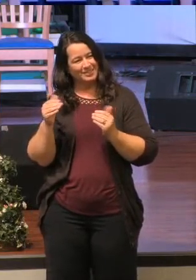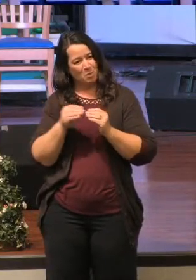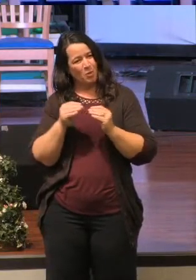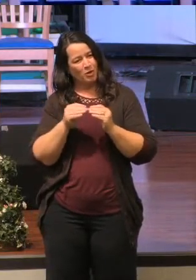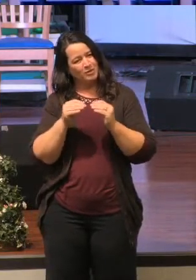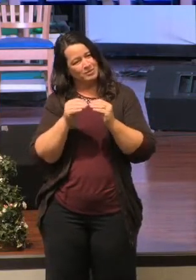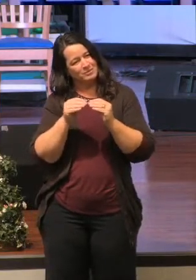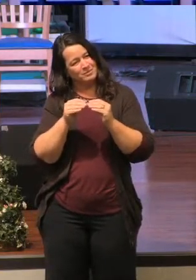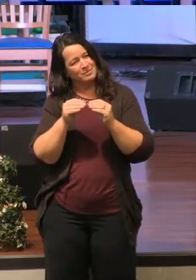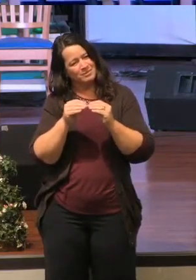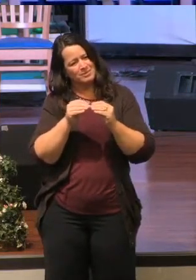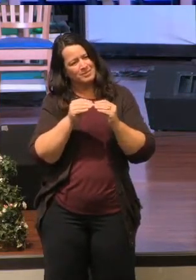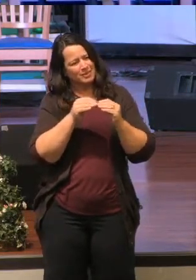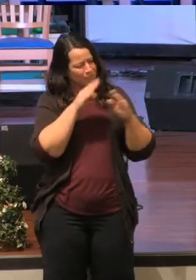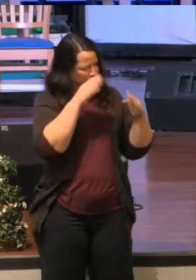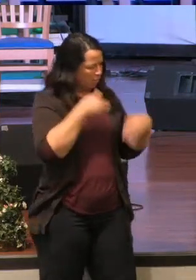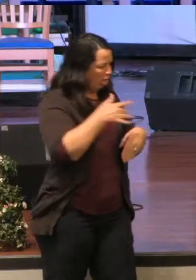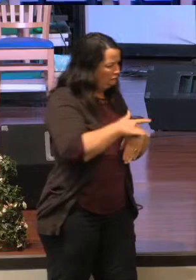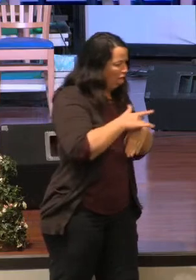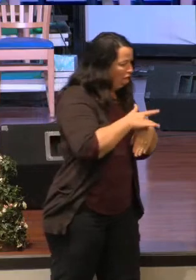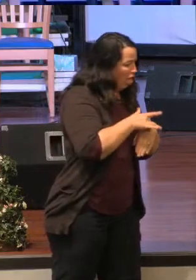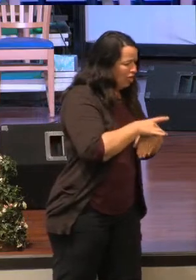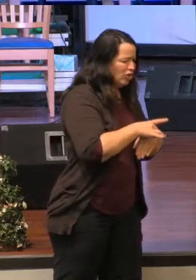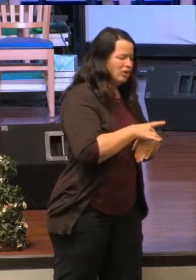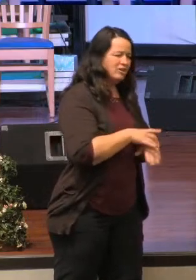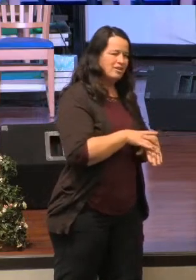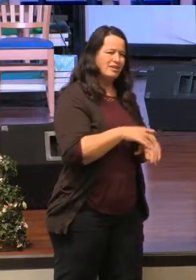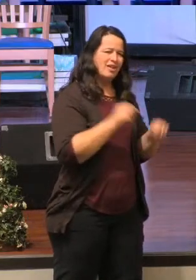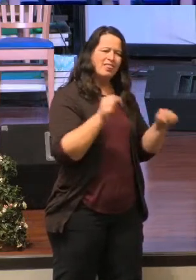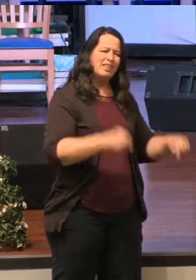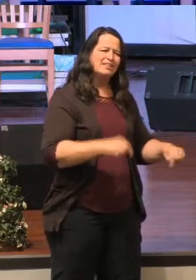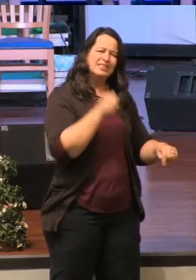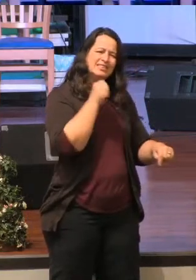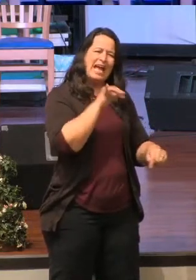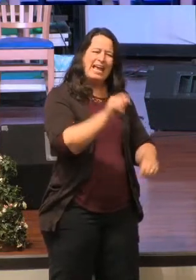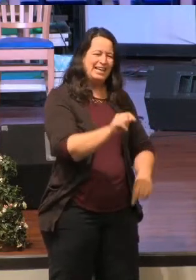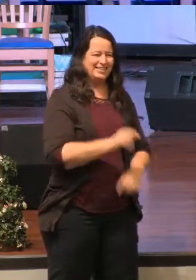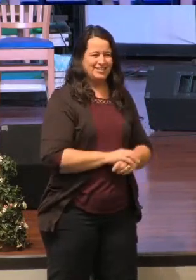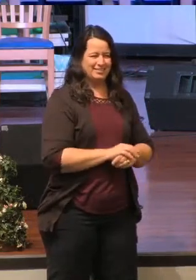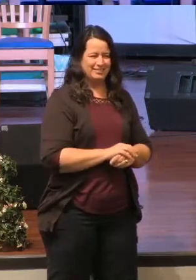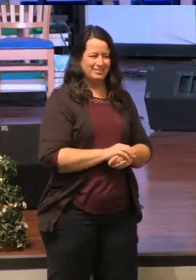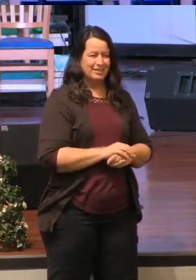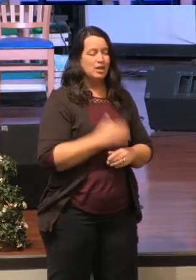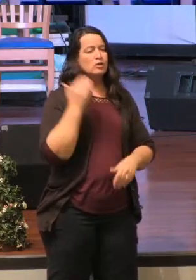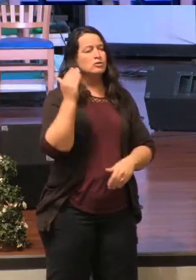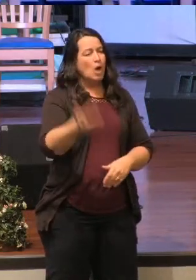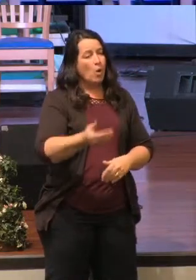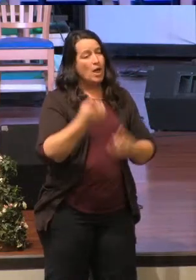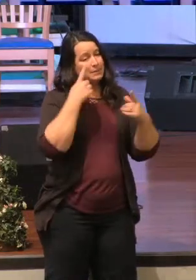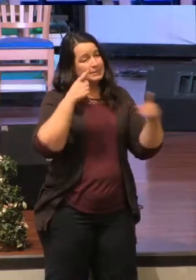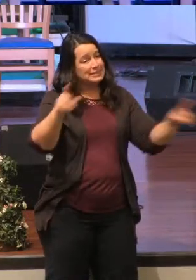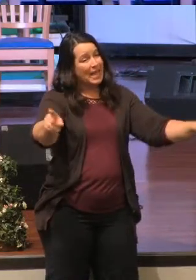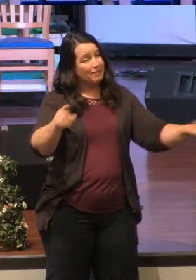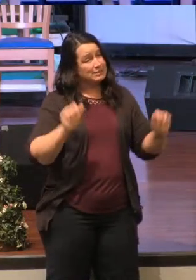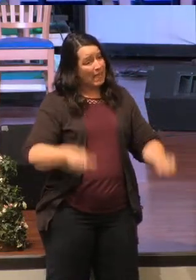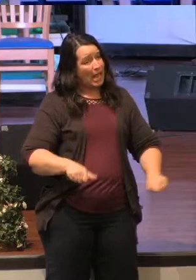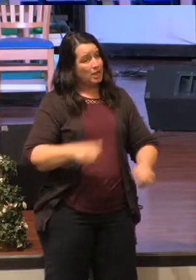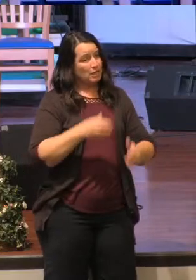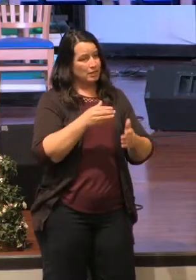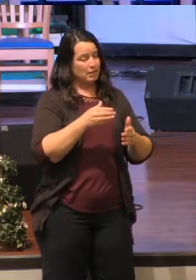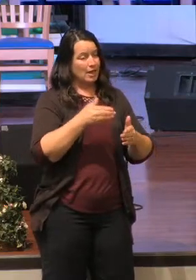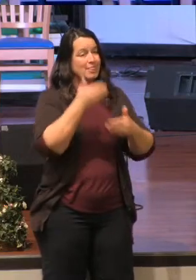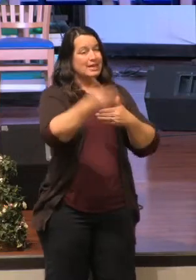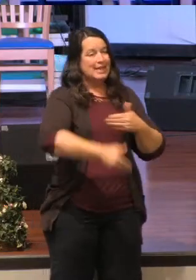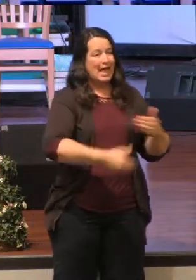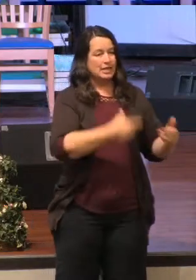that this isn't it. I mean, go ahead, get educated, get that next rank, get that next ribbon. Go for it, do it, get that house,